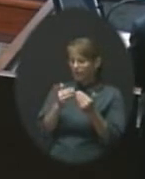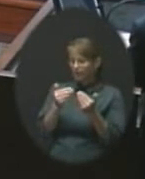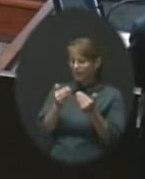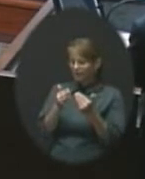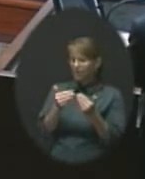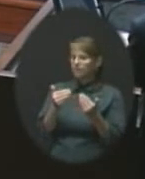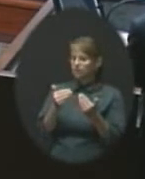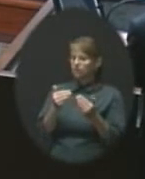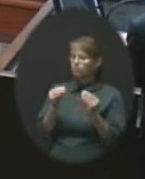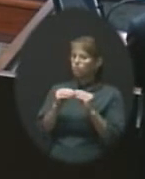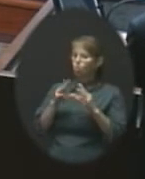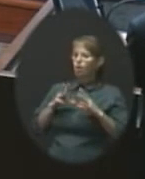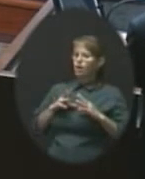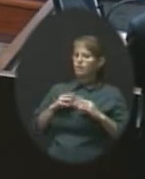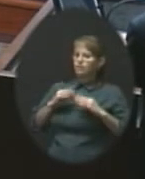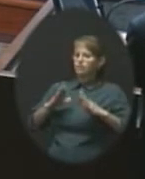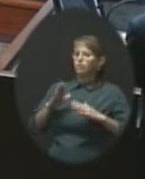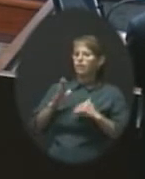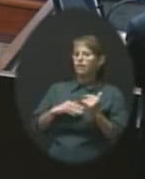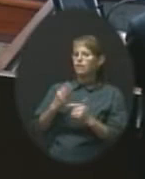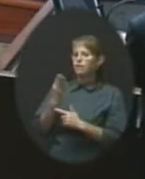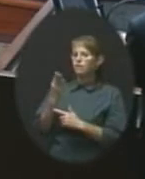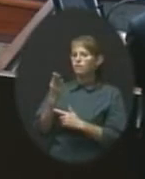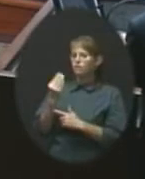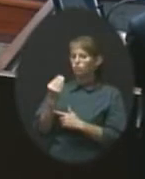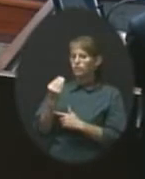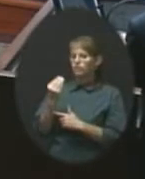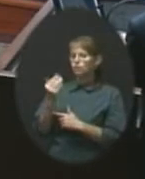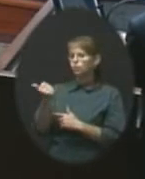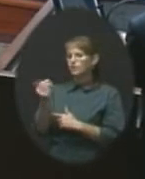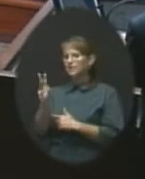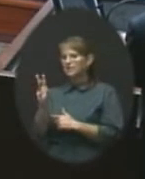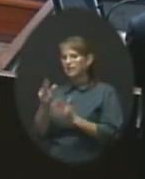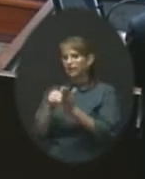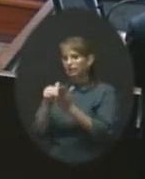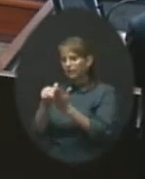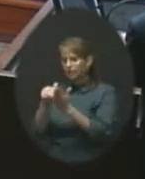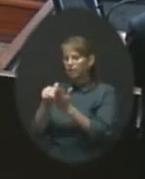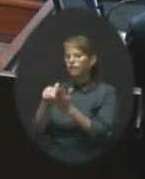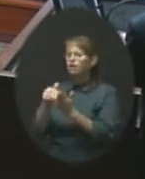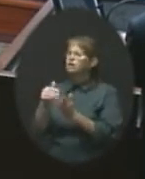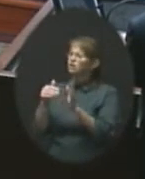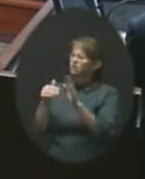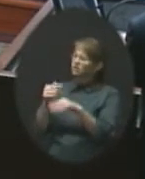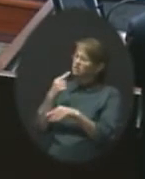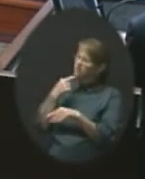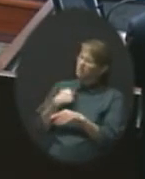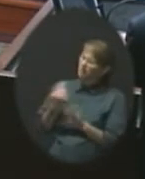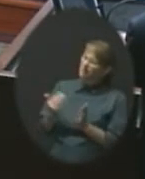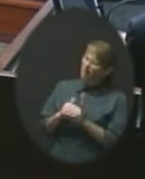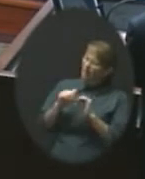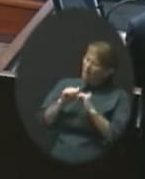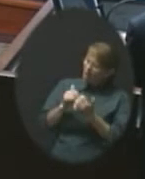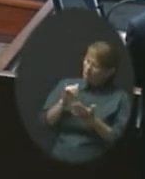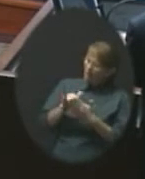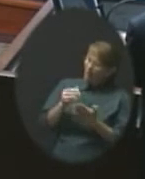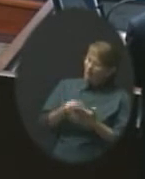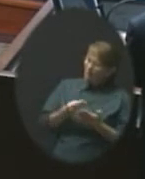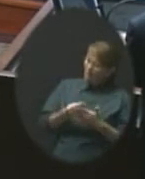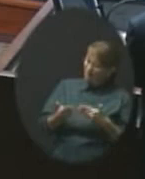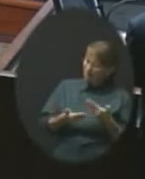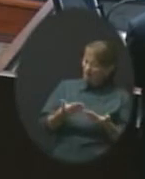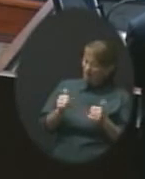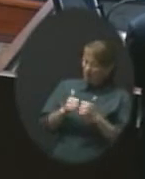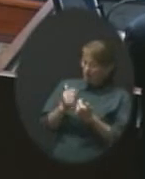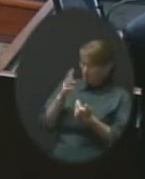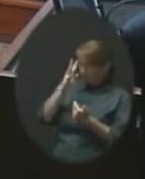than 14 or 16 million. Tell me again how those funds, you have come up with